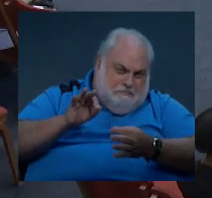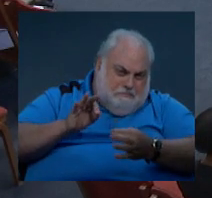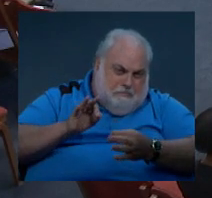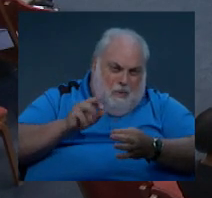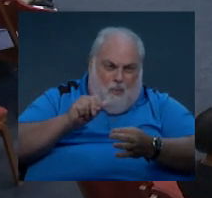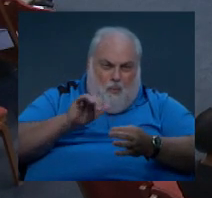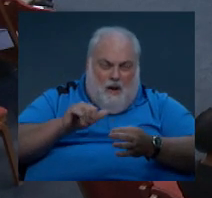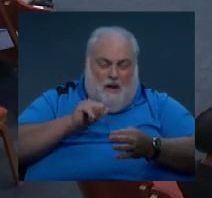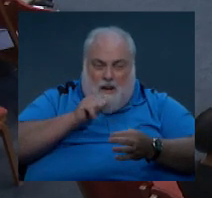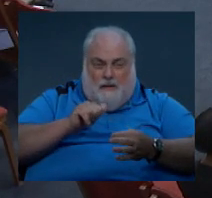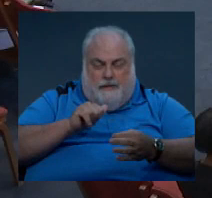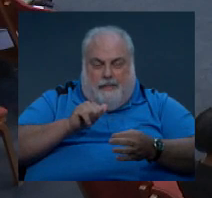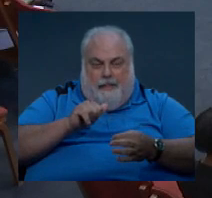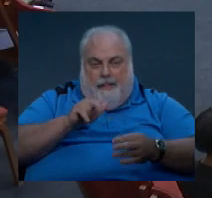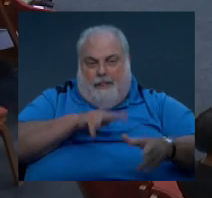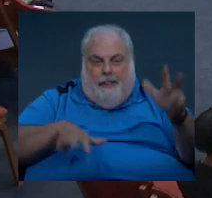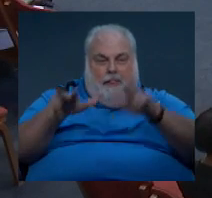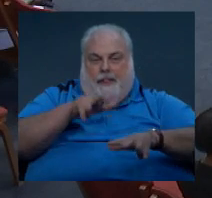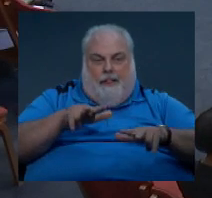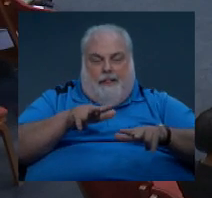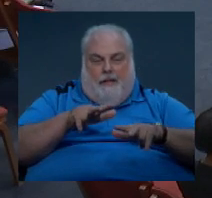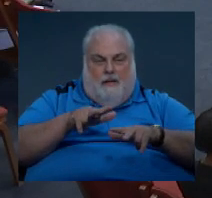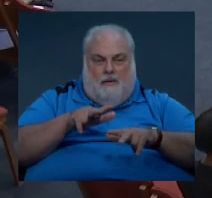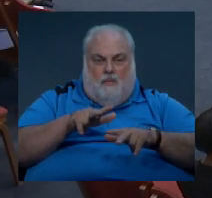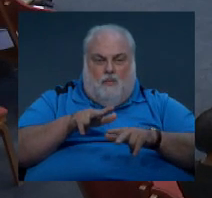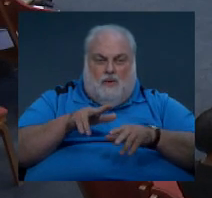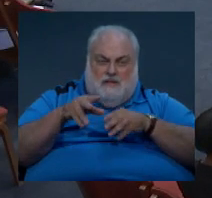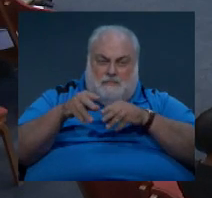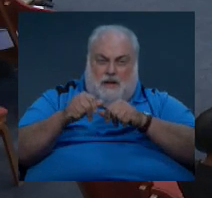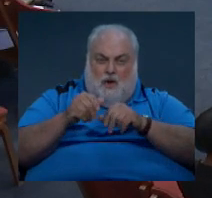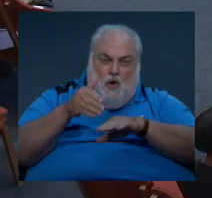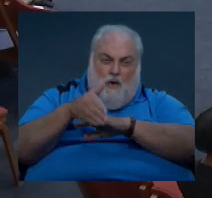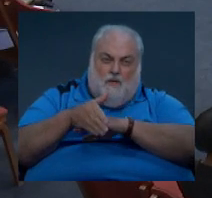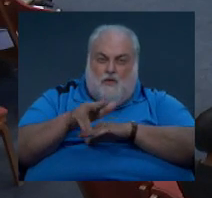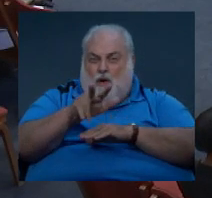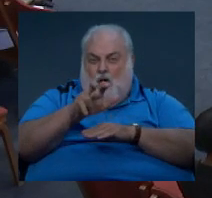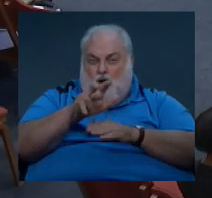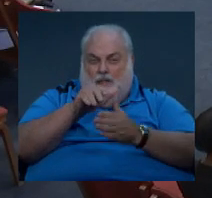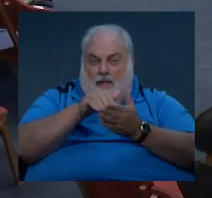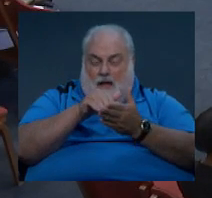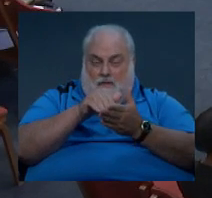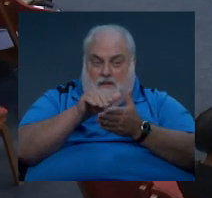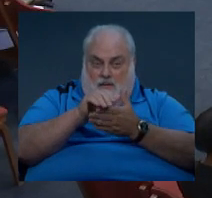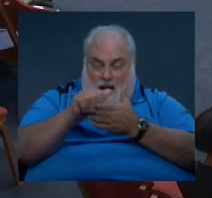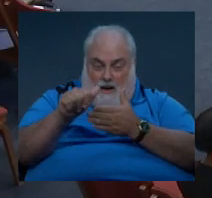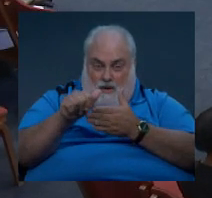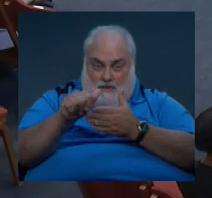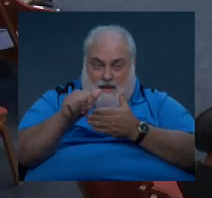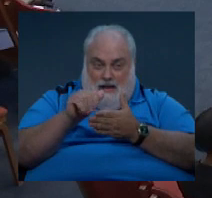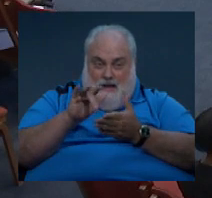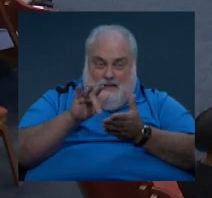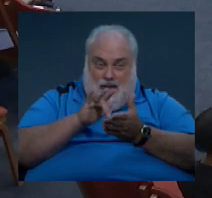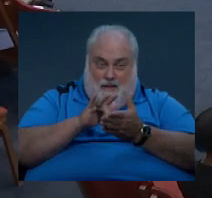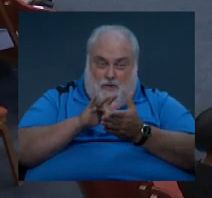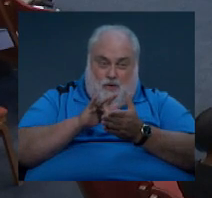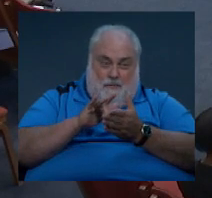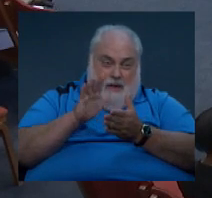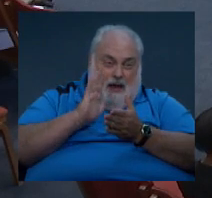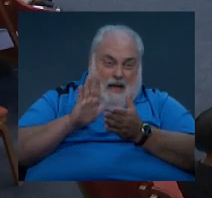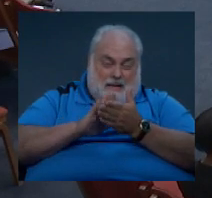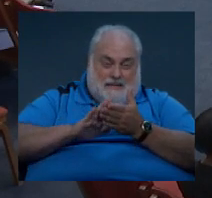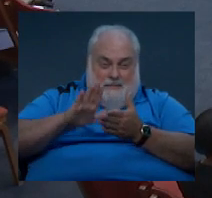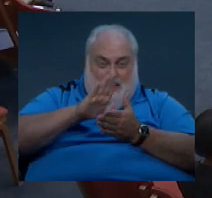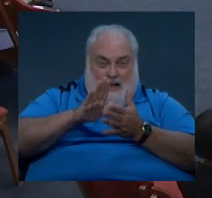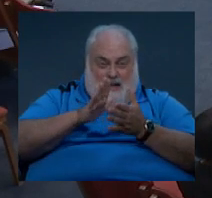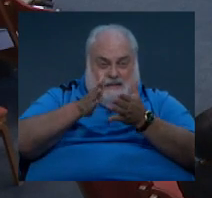just haphazardly put things together. We spent over $300,000 on the center that used to be a seminary, and it sat